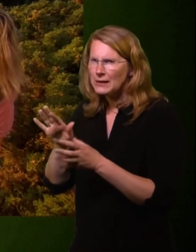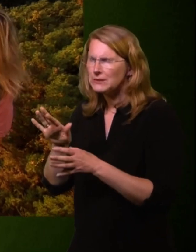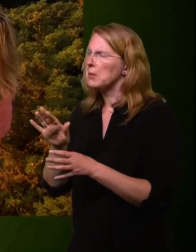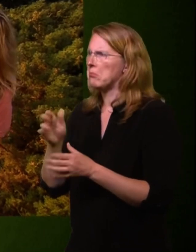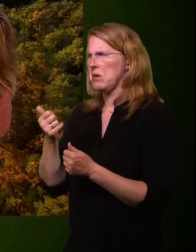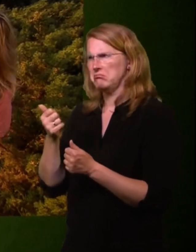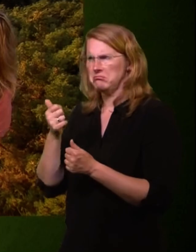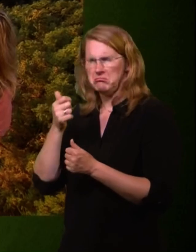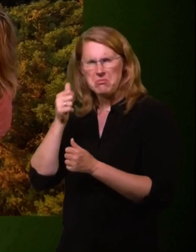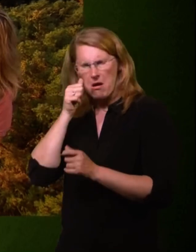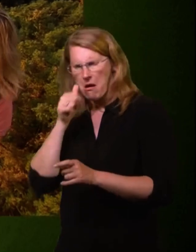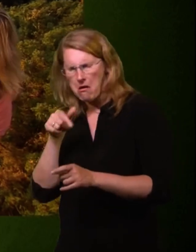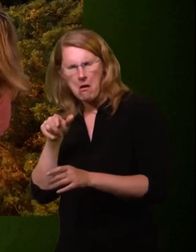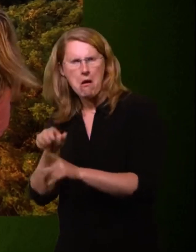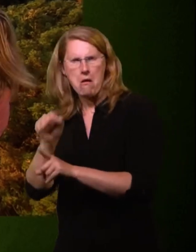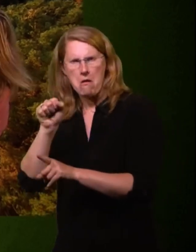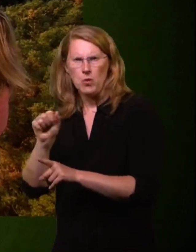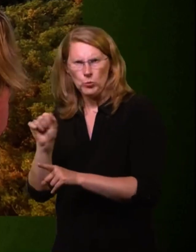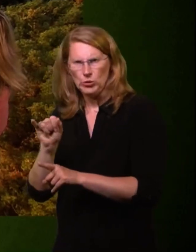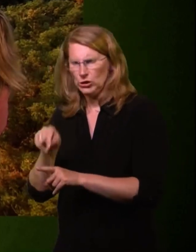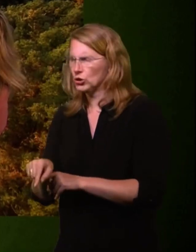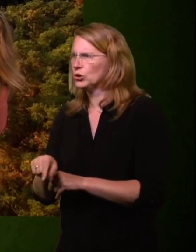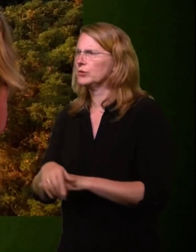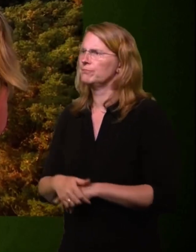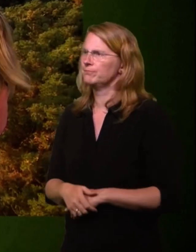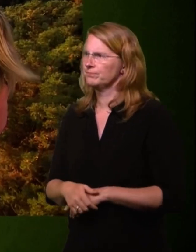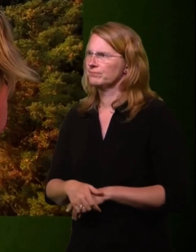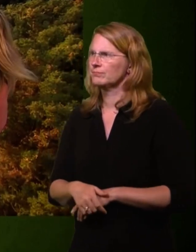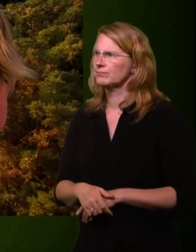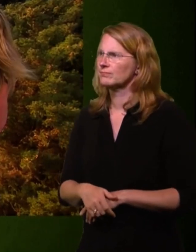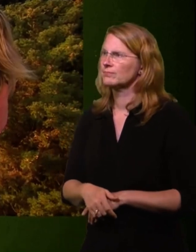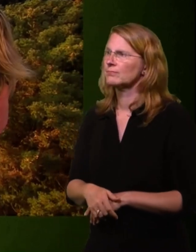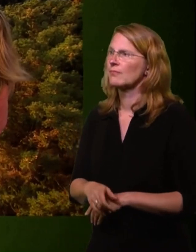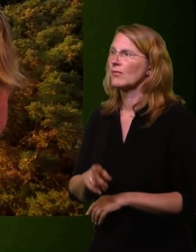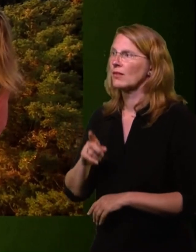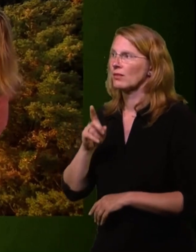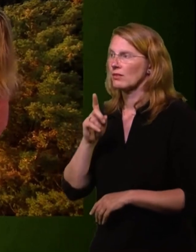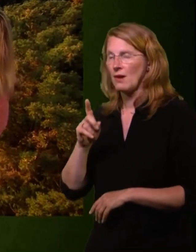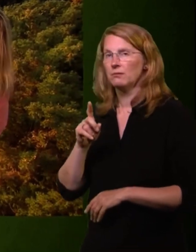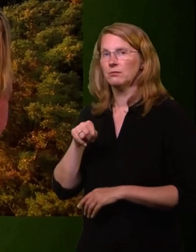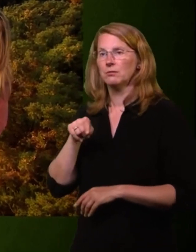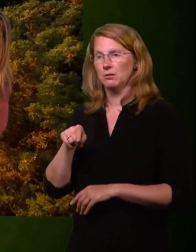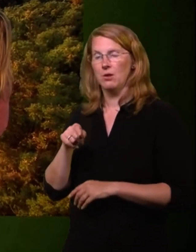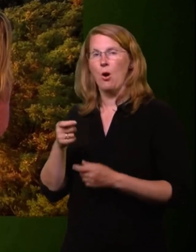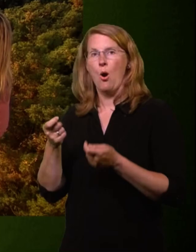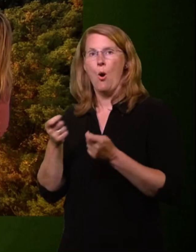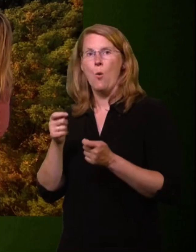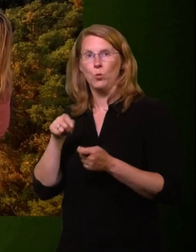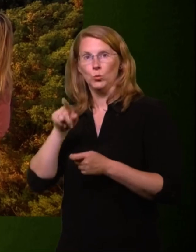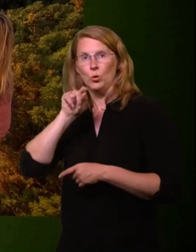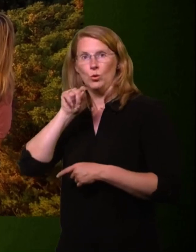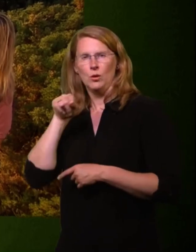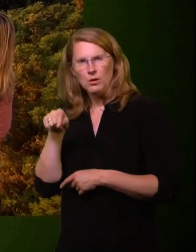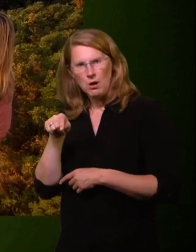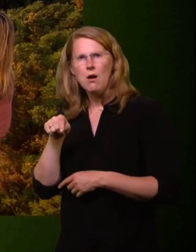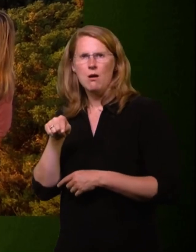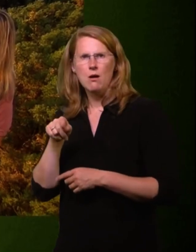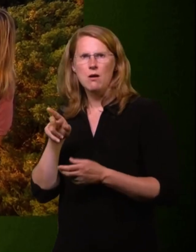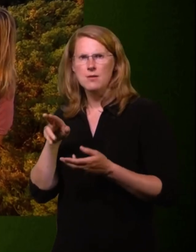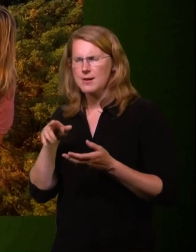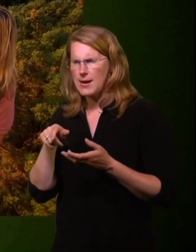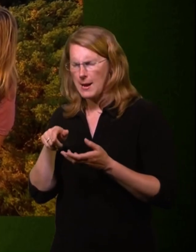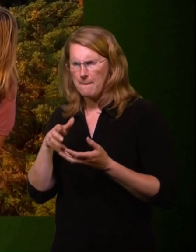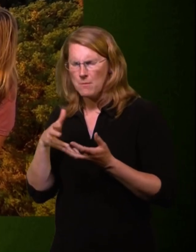But even this isn't enough. What the host has to do is increase the complexity of the situation. It has to make